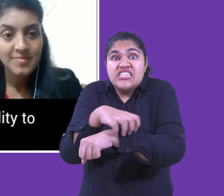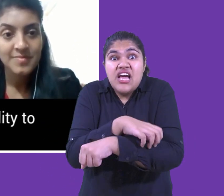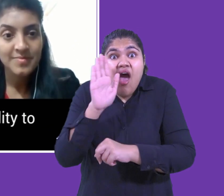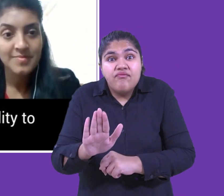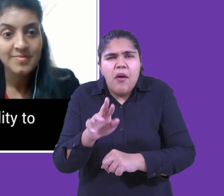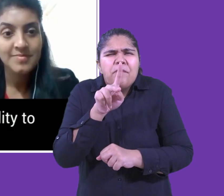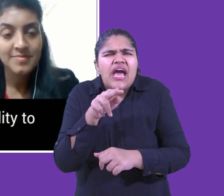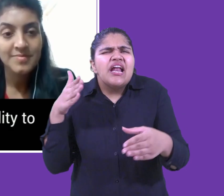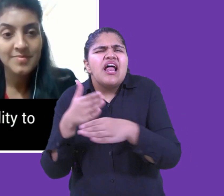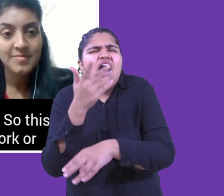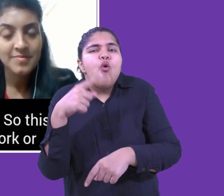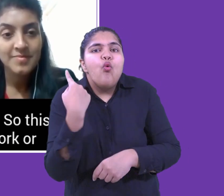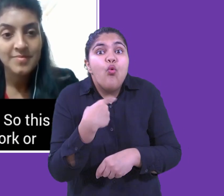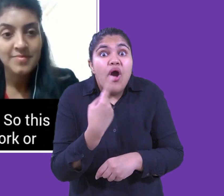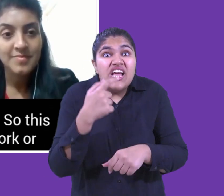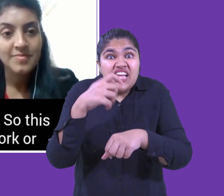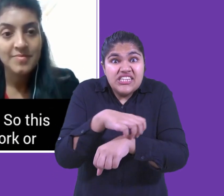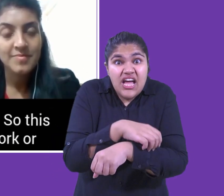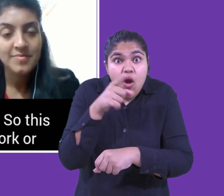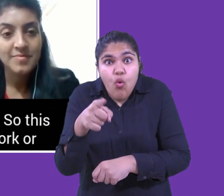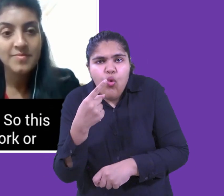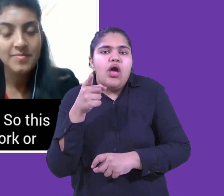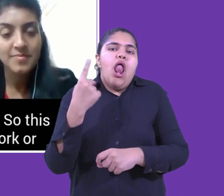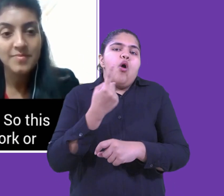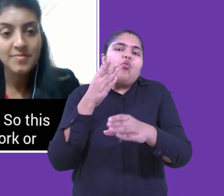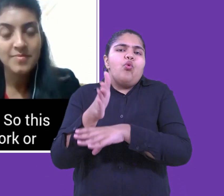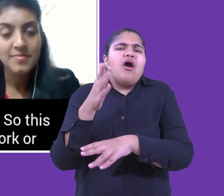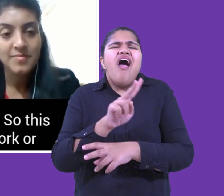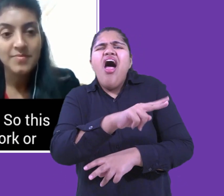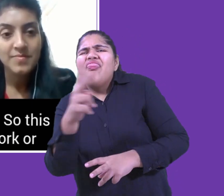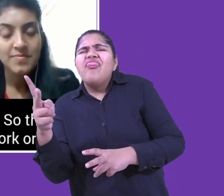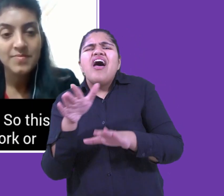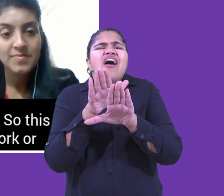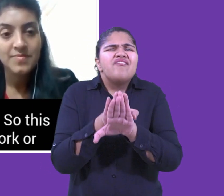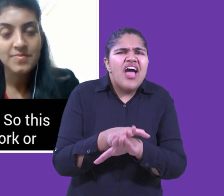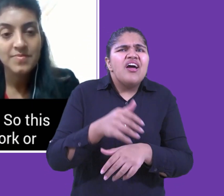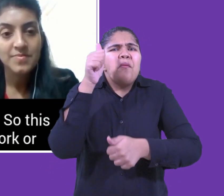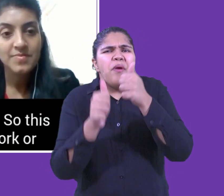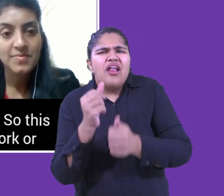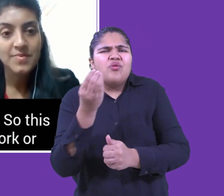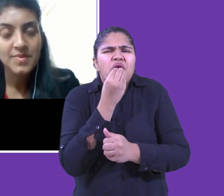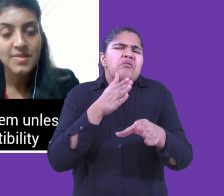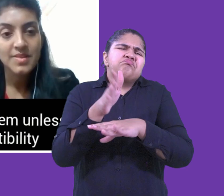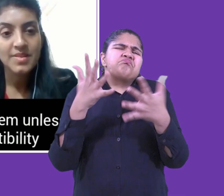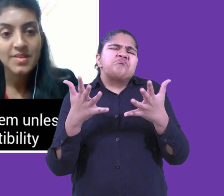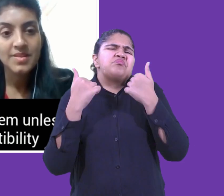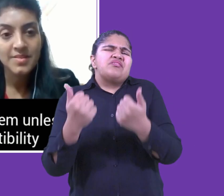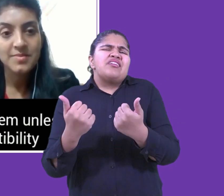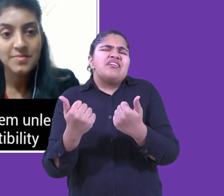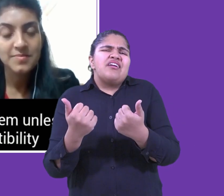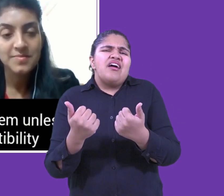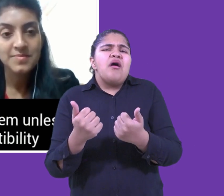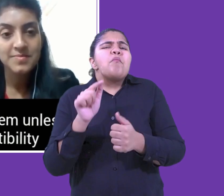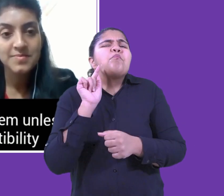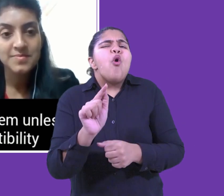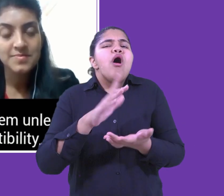develop the vitiligo, they only will get it, not all. Hmm. So this combination never works, never causes any other problem Hmm.